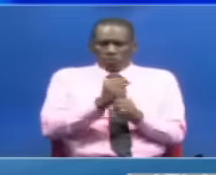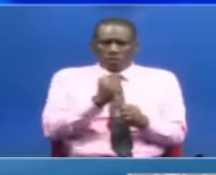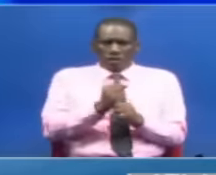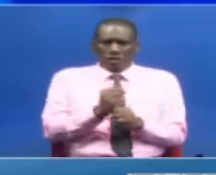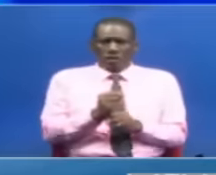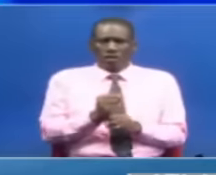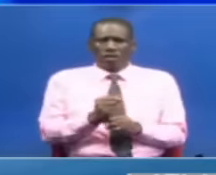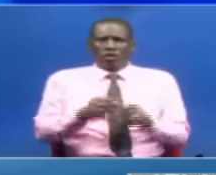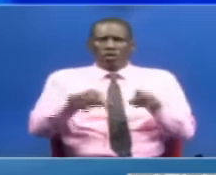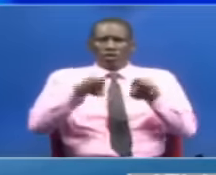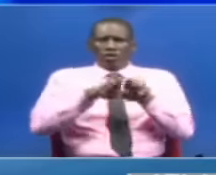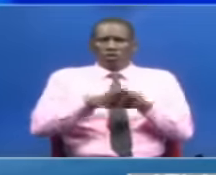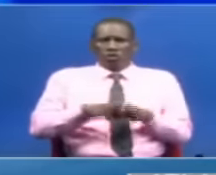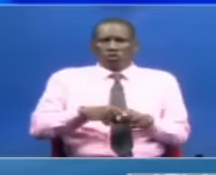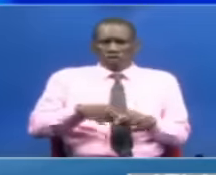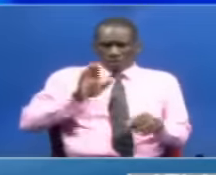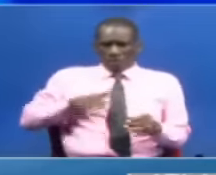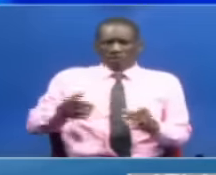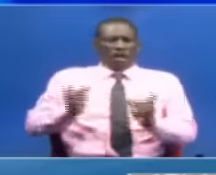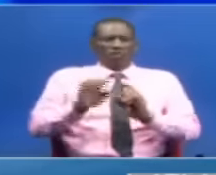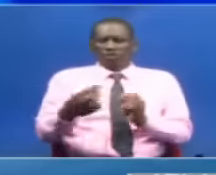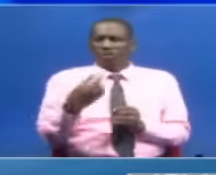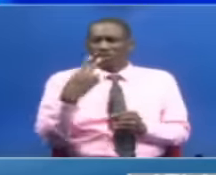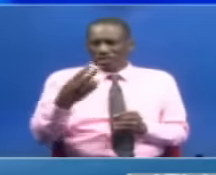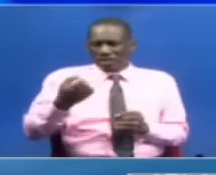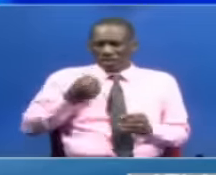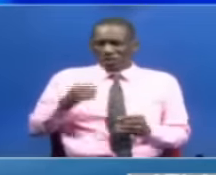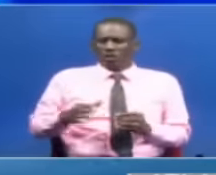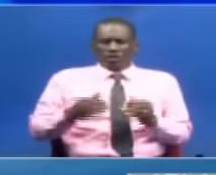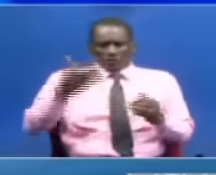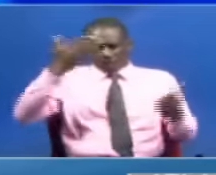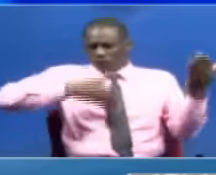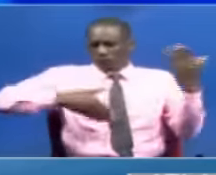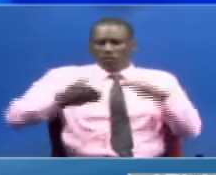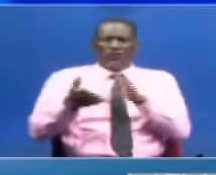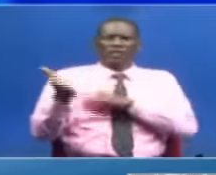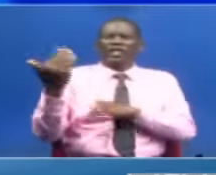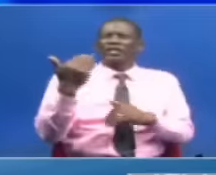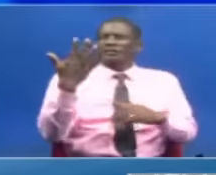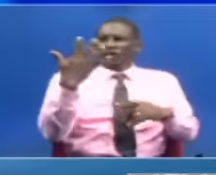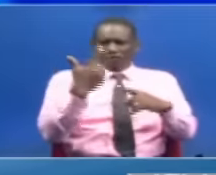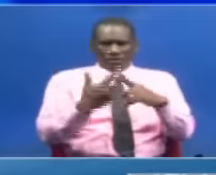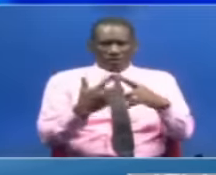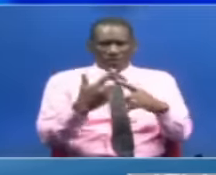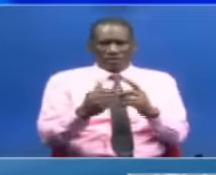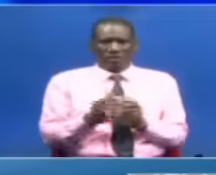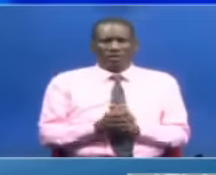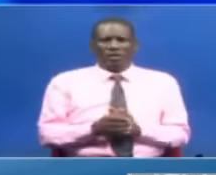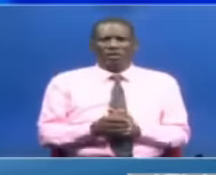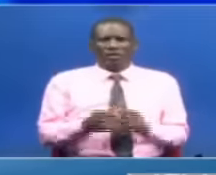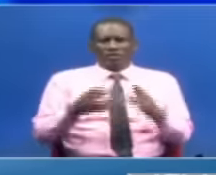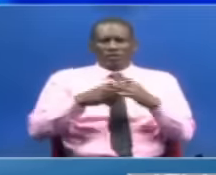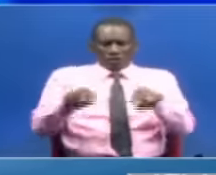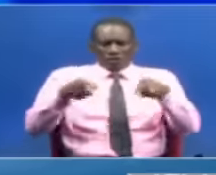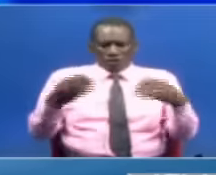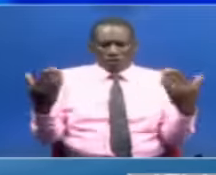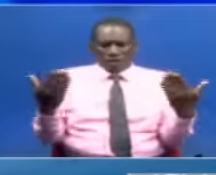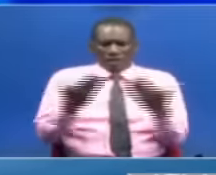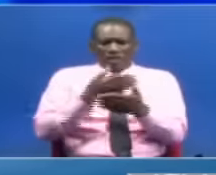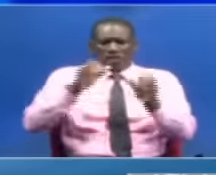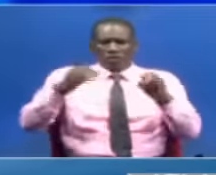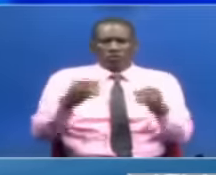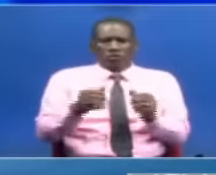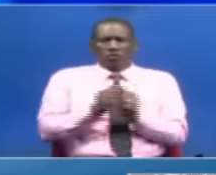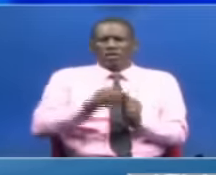astoundingly is that she has not seen her daughter in person for the past 5 years. We begin tonight with NTV's